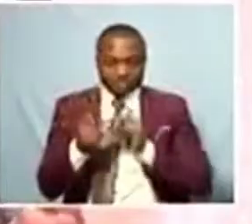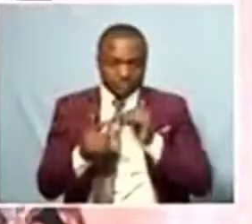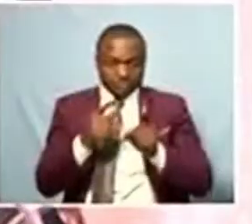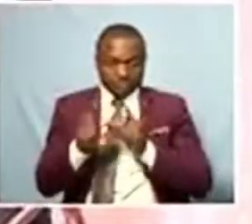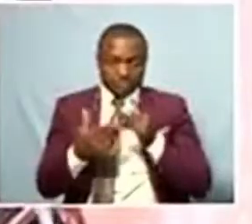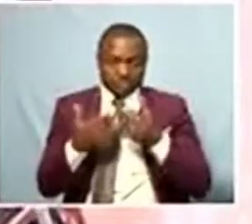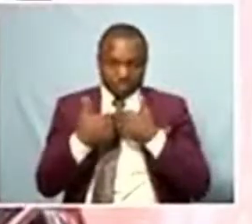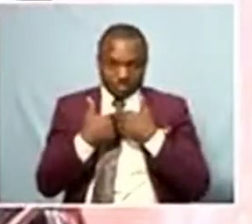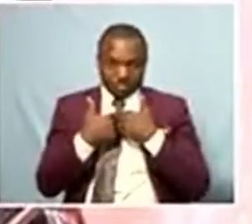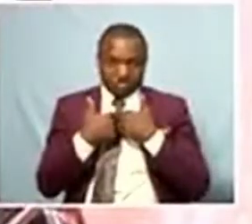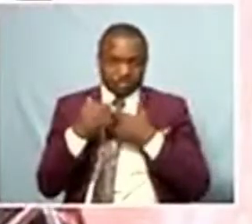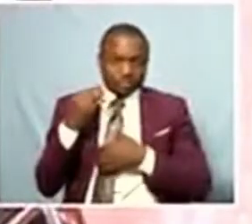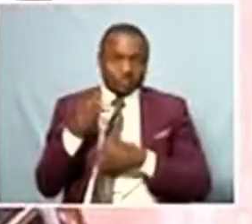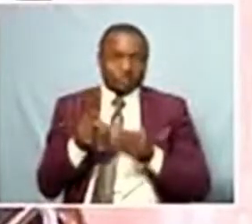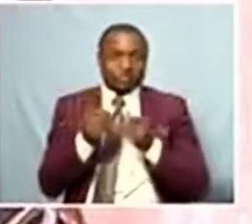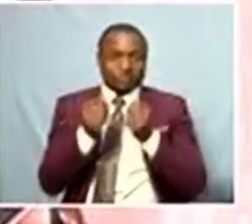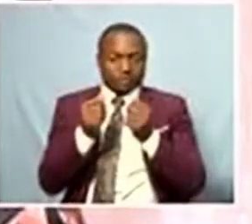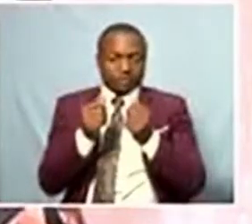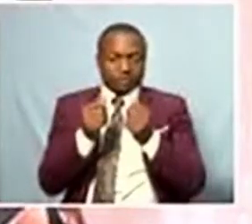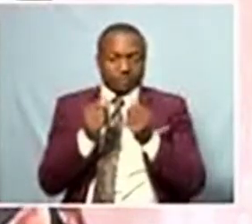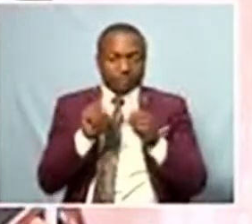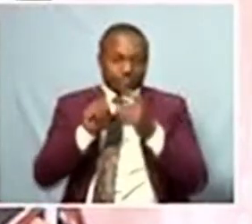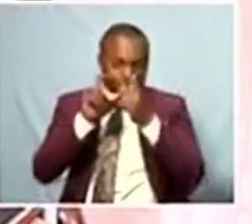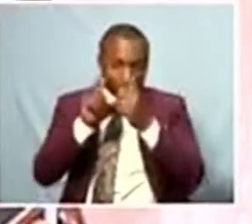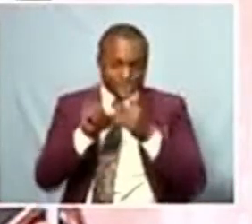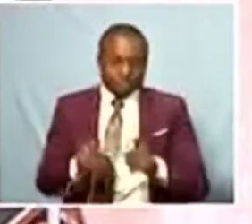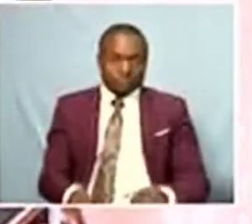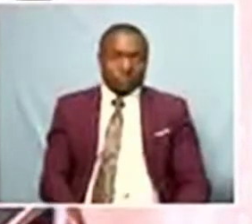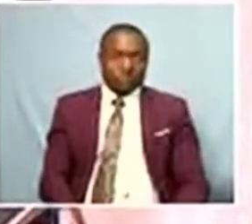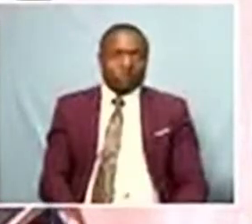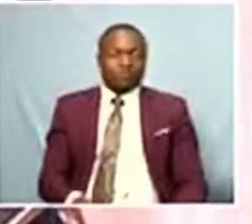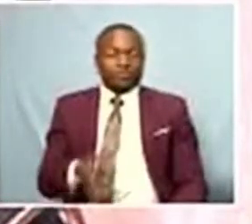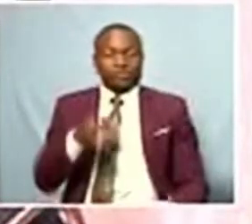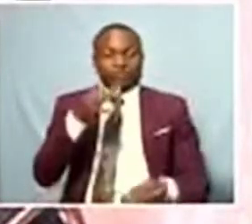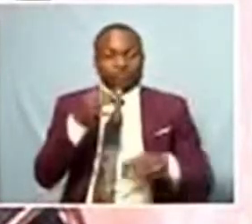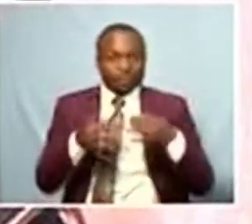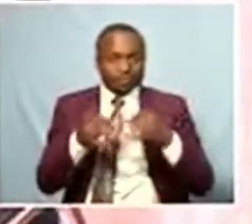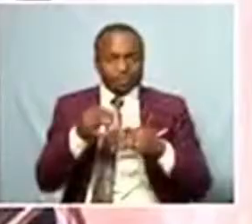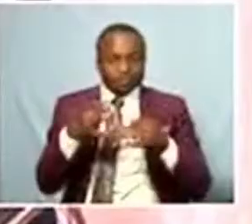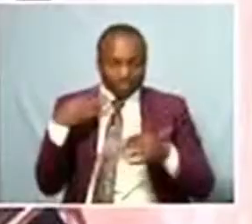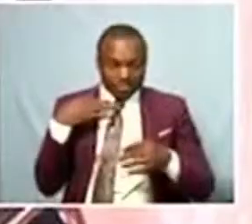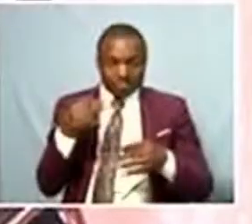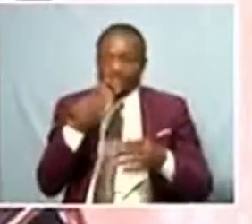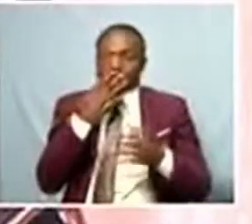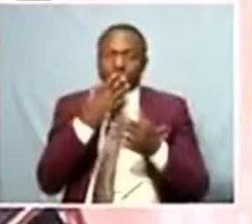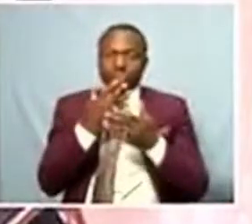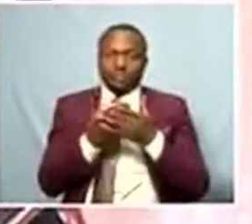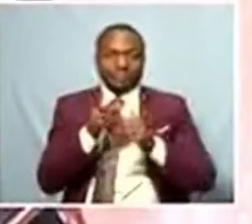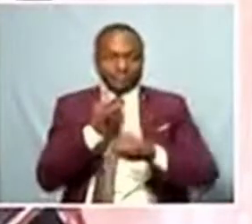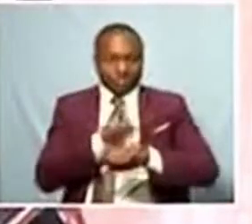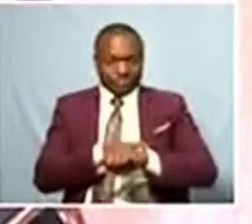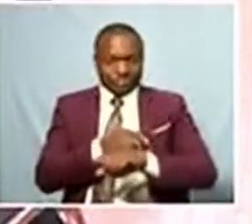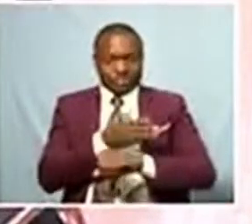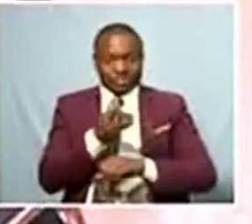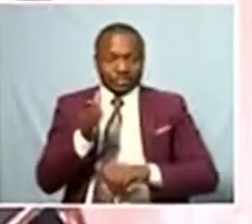having quite a few challenges with the general public. But normally, if you apply in good time, they do